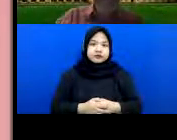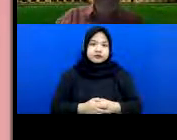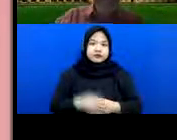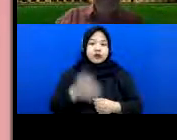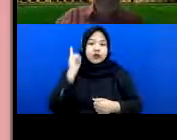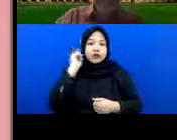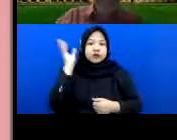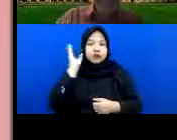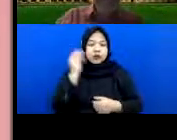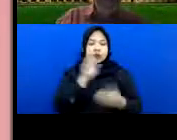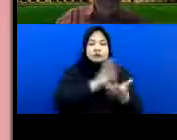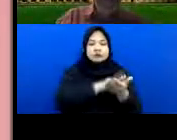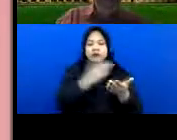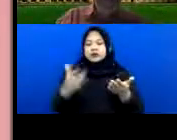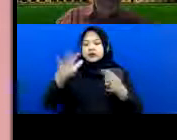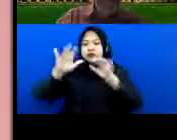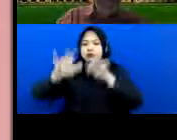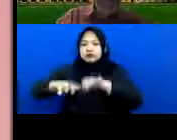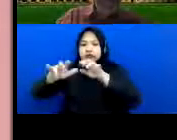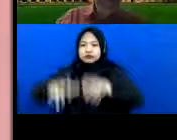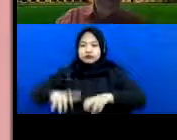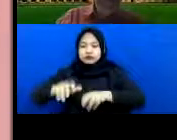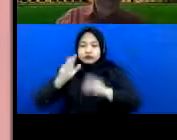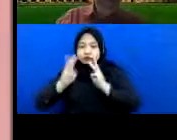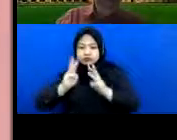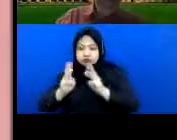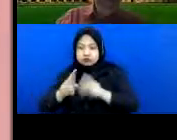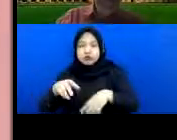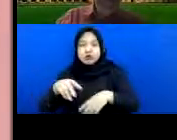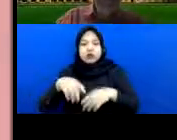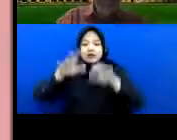All of the audio files will be transcribed verbatim by